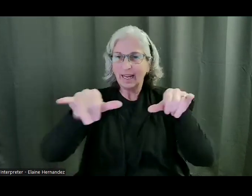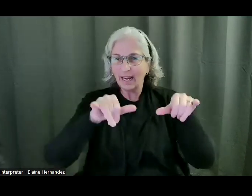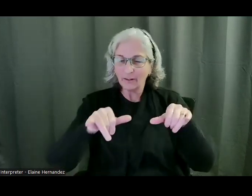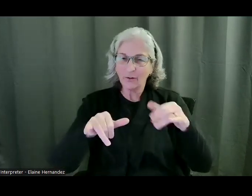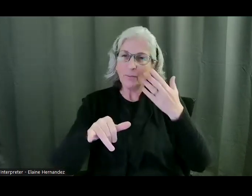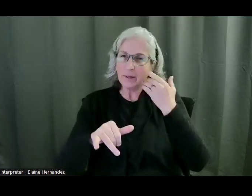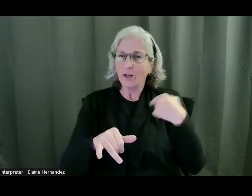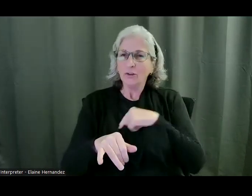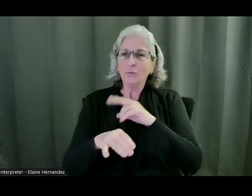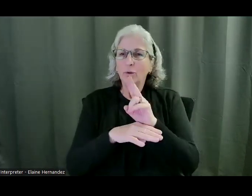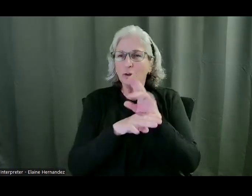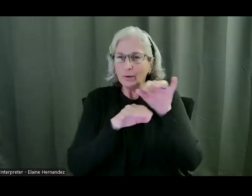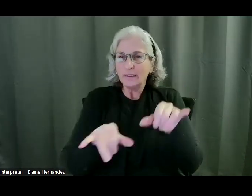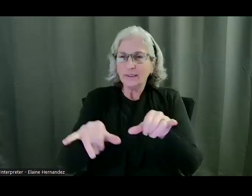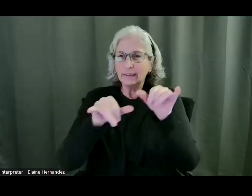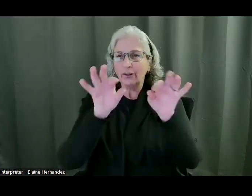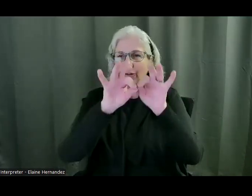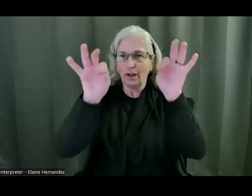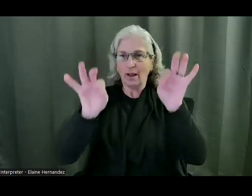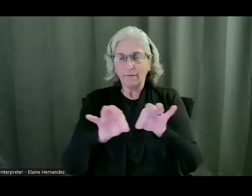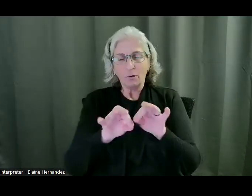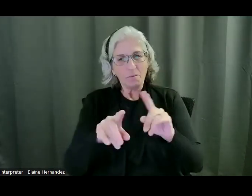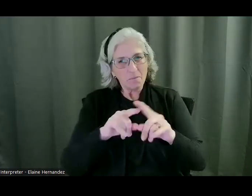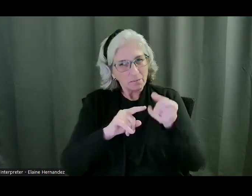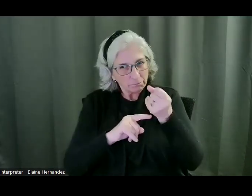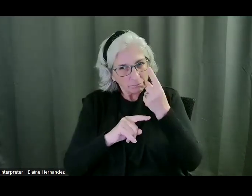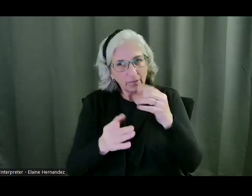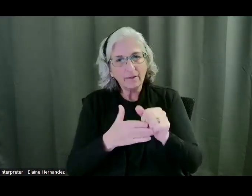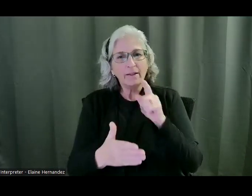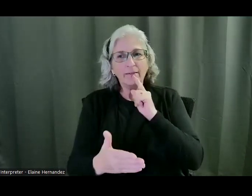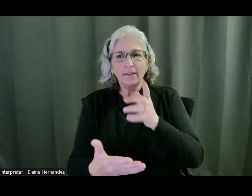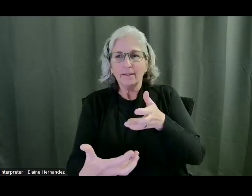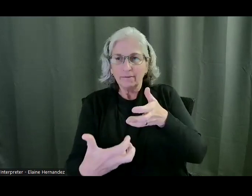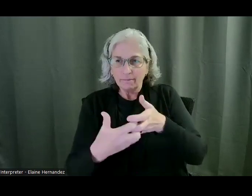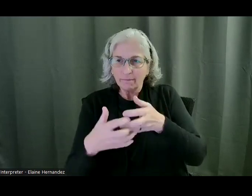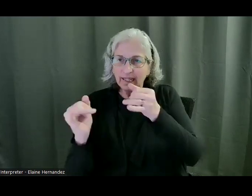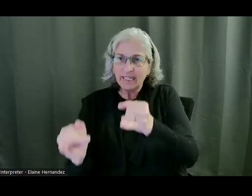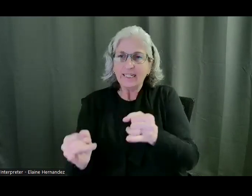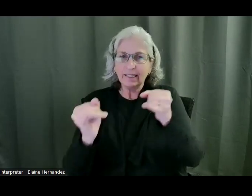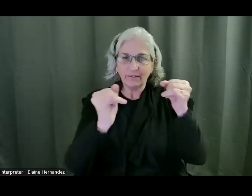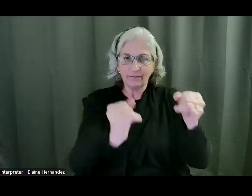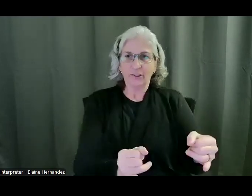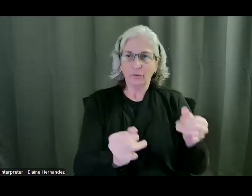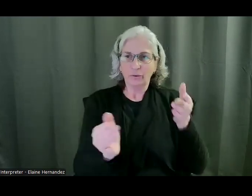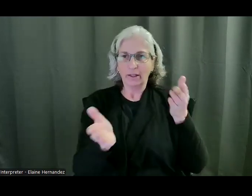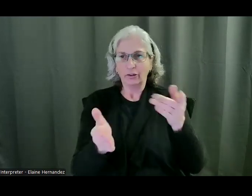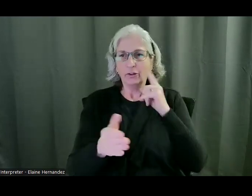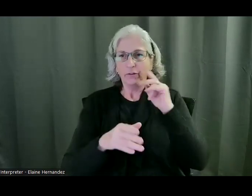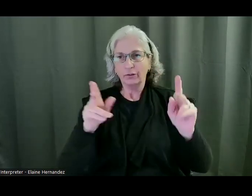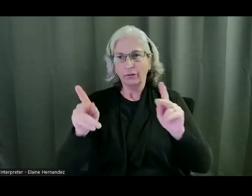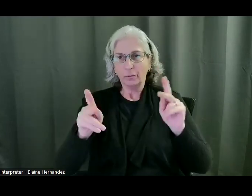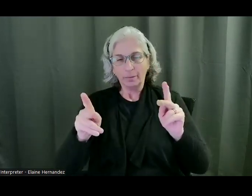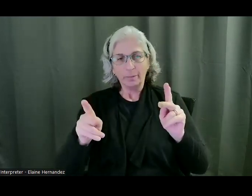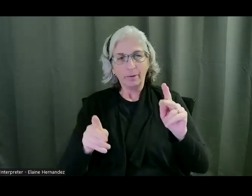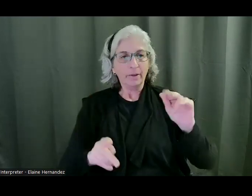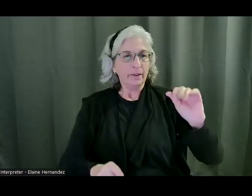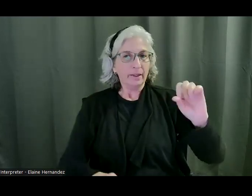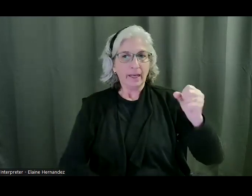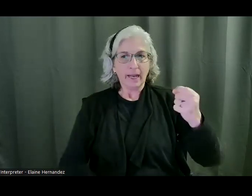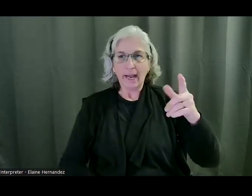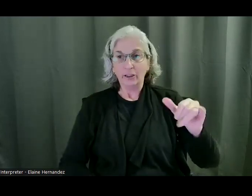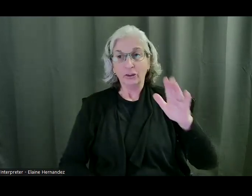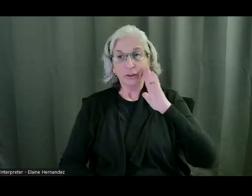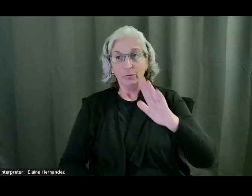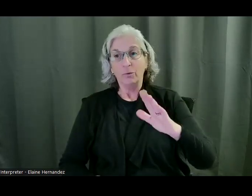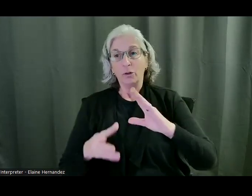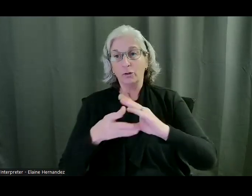a very individualized service for folks. Ashley's going to do some case examples later on that highlight that. And